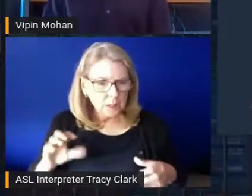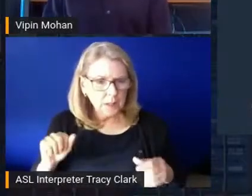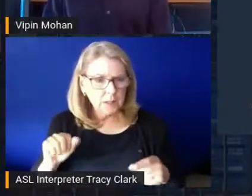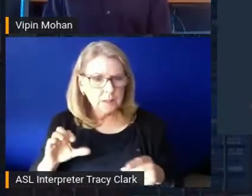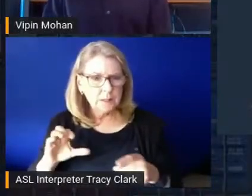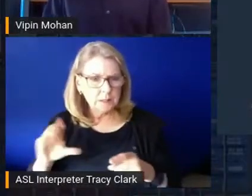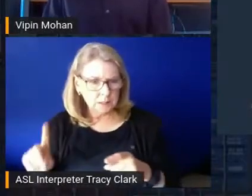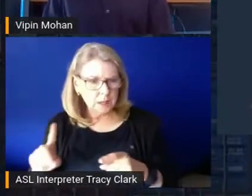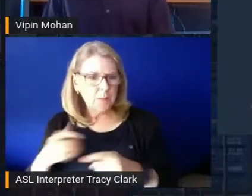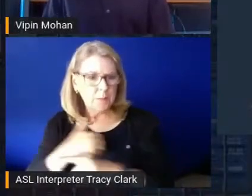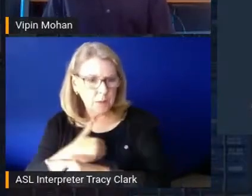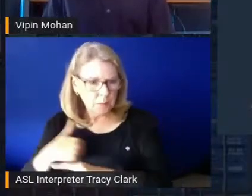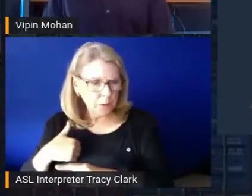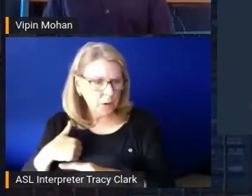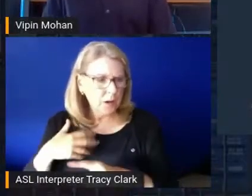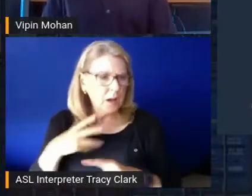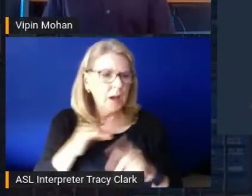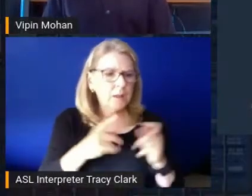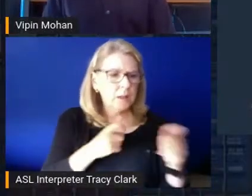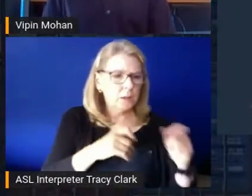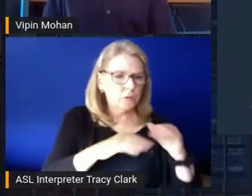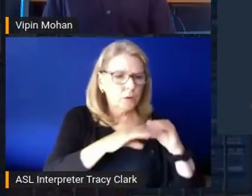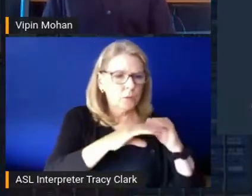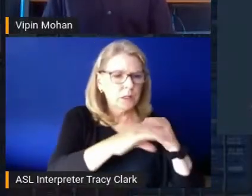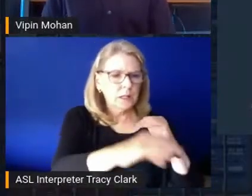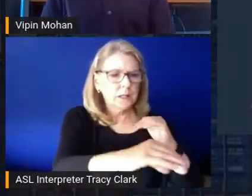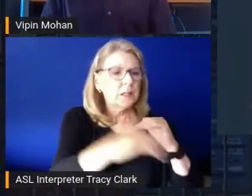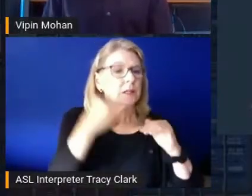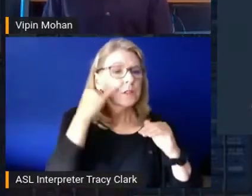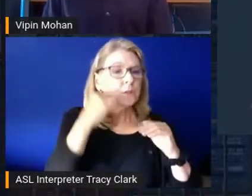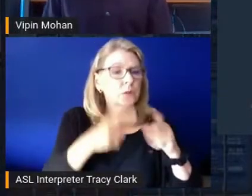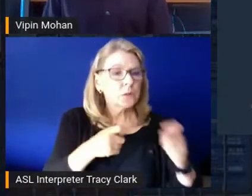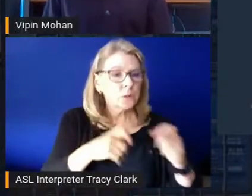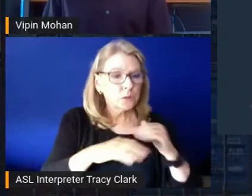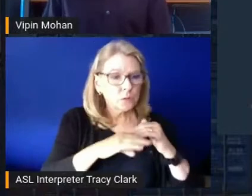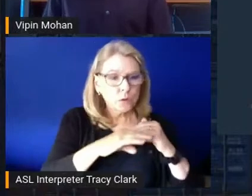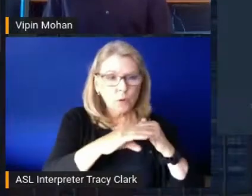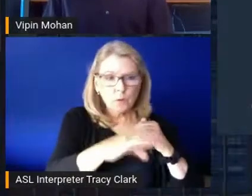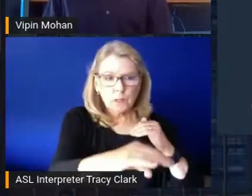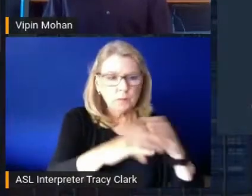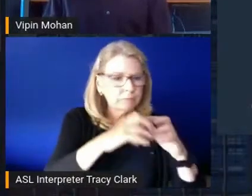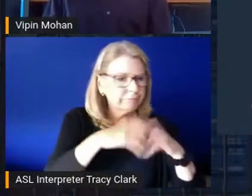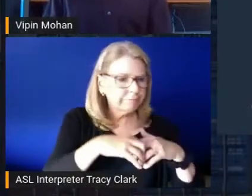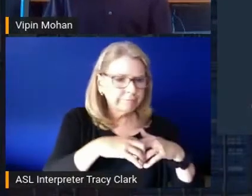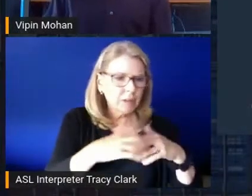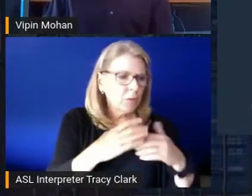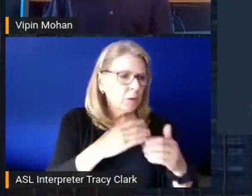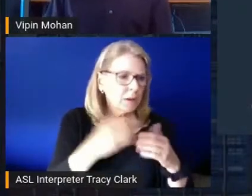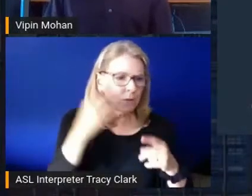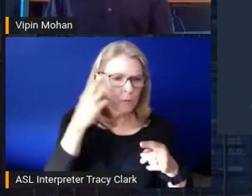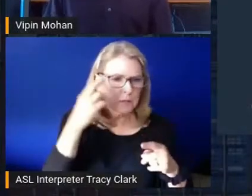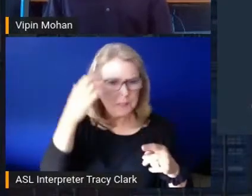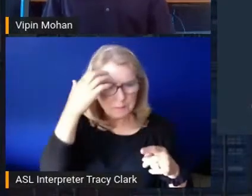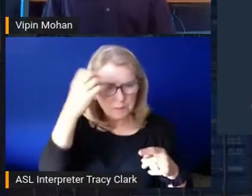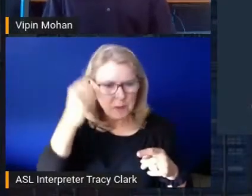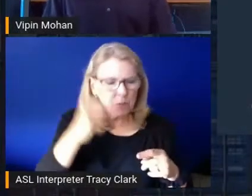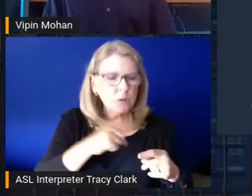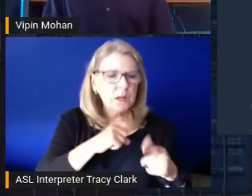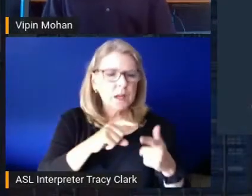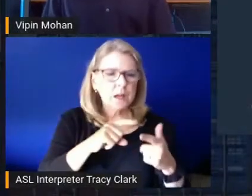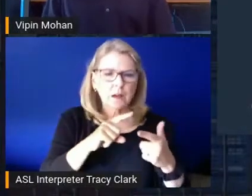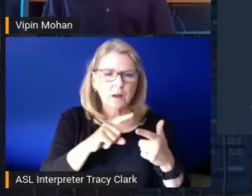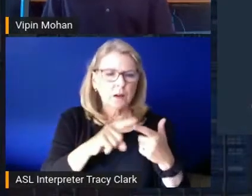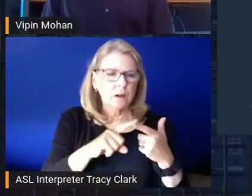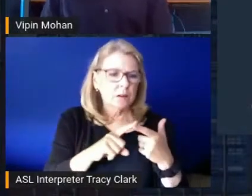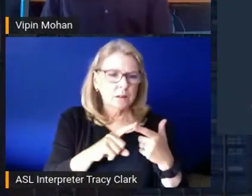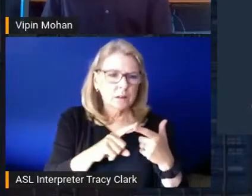say your control plane node fails for whatever reason. It could be a memory leak in a component like the Kube API server. It